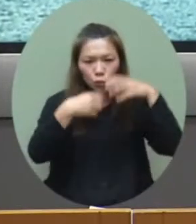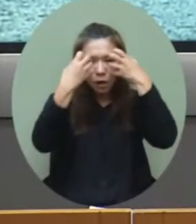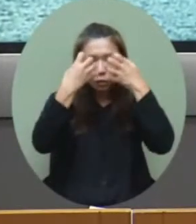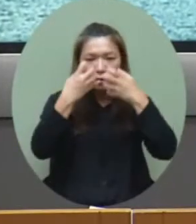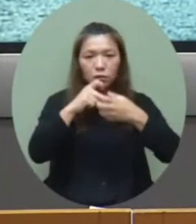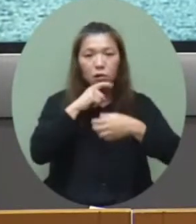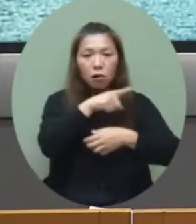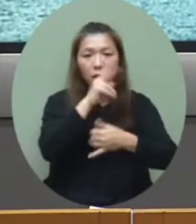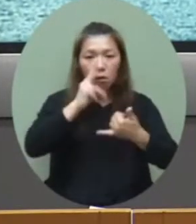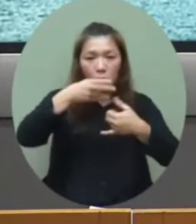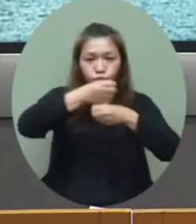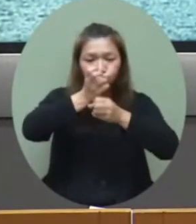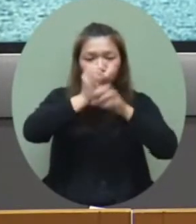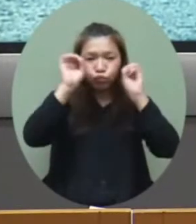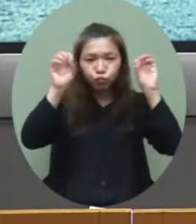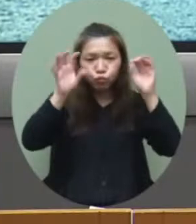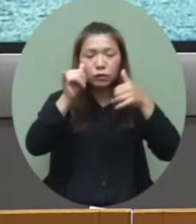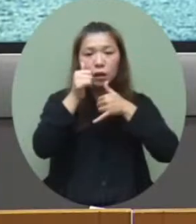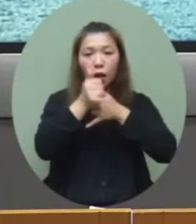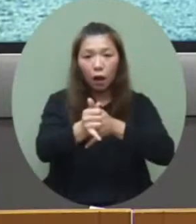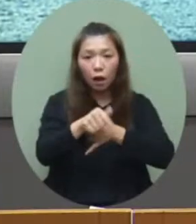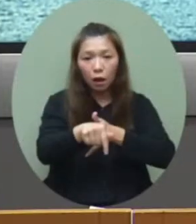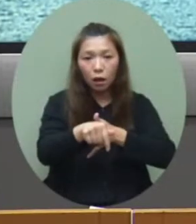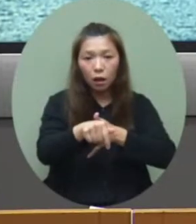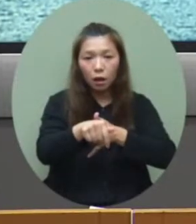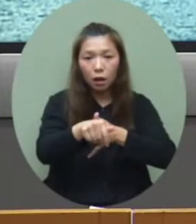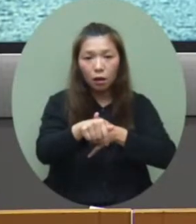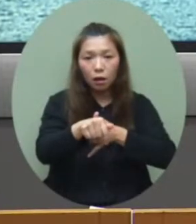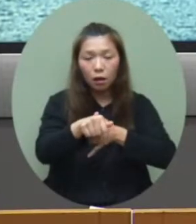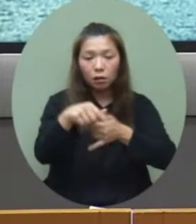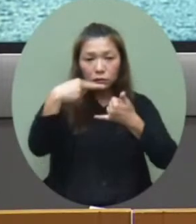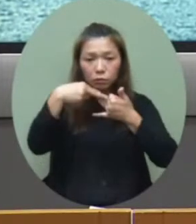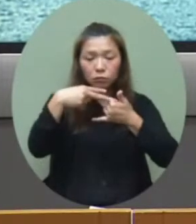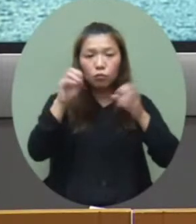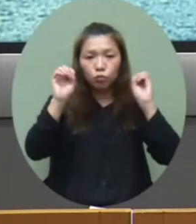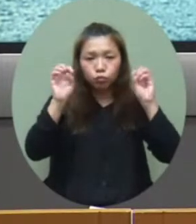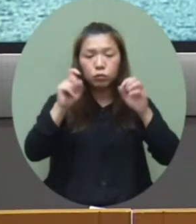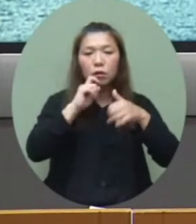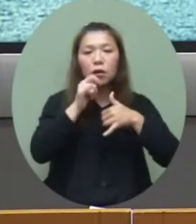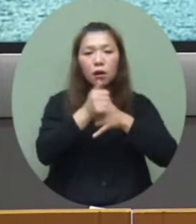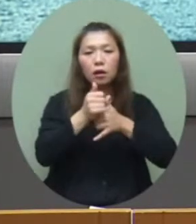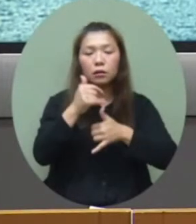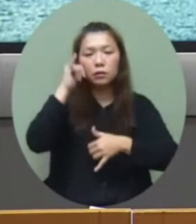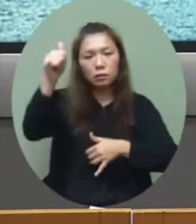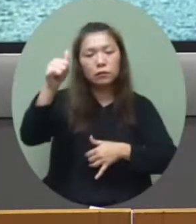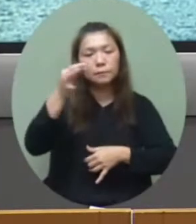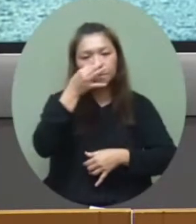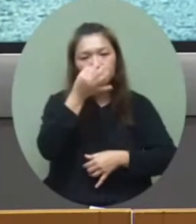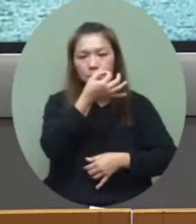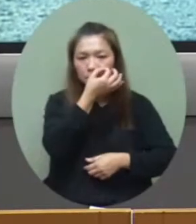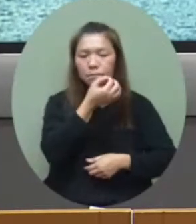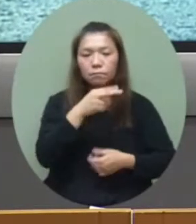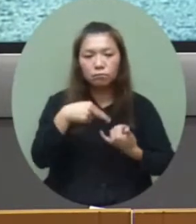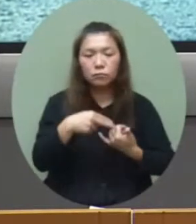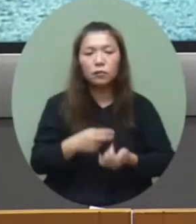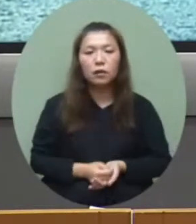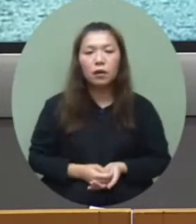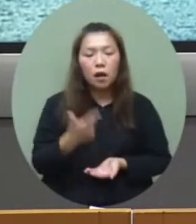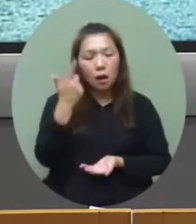notices. Members of the public should pay attention to the compulsory testing notices and get tested accordingly.